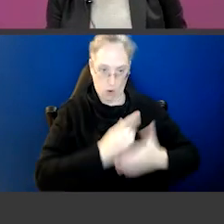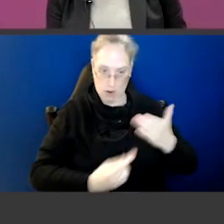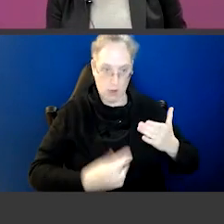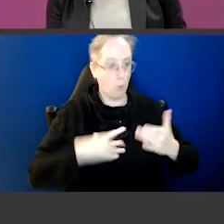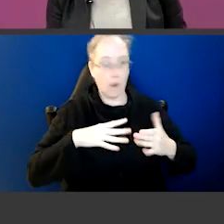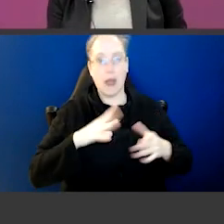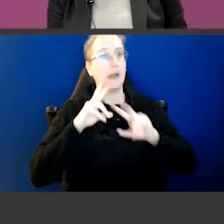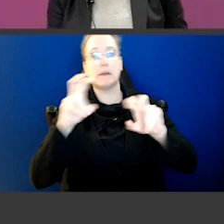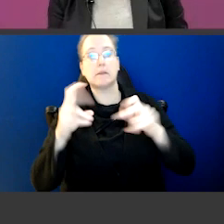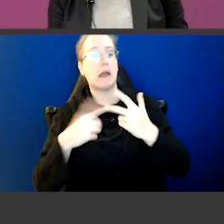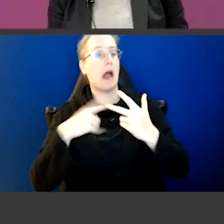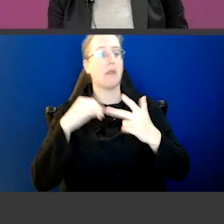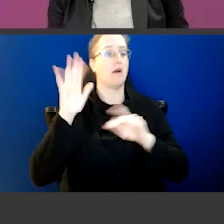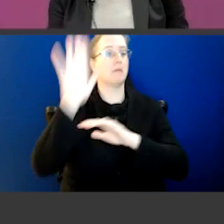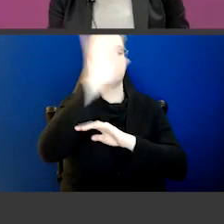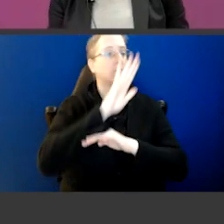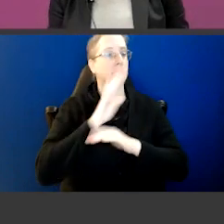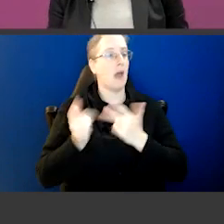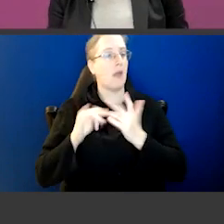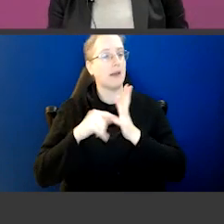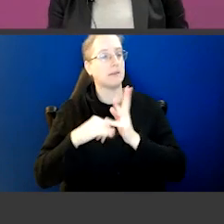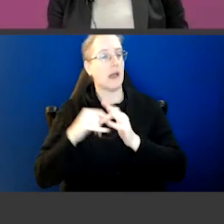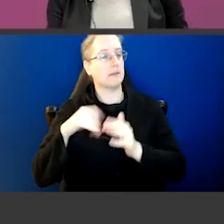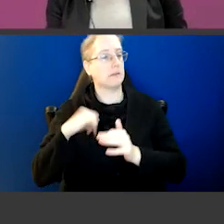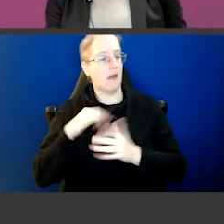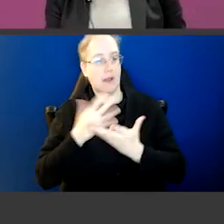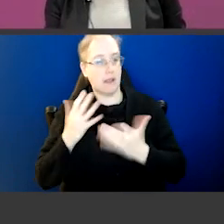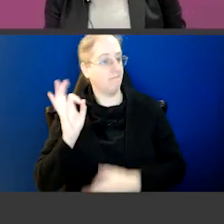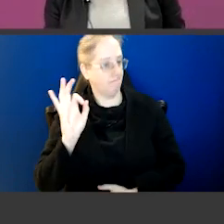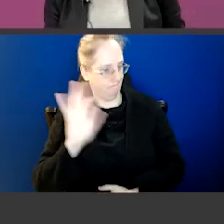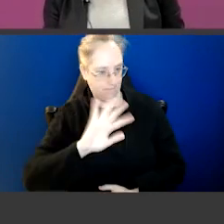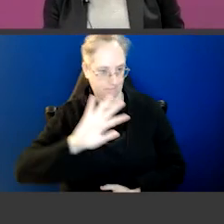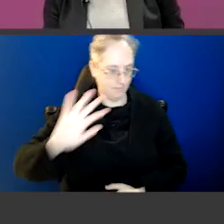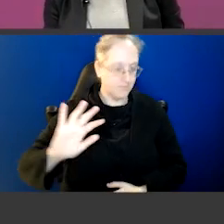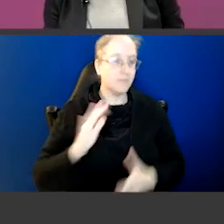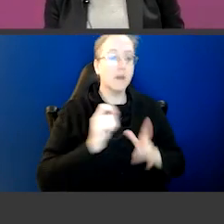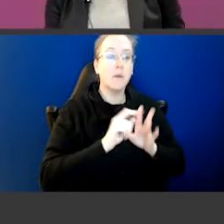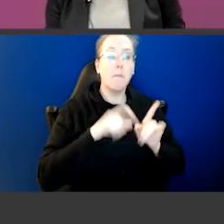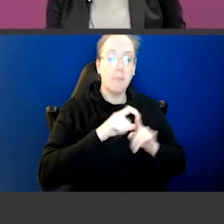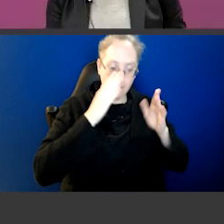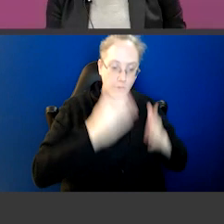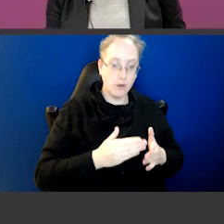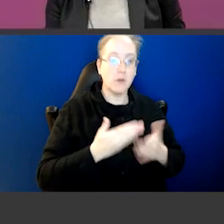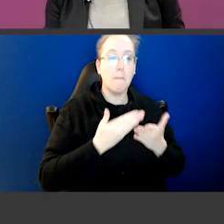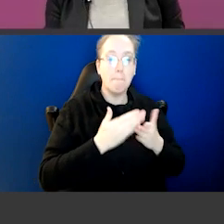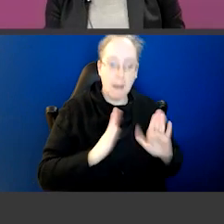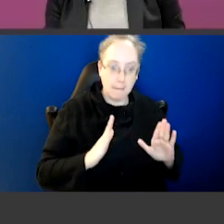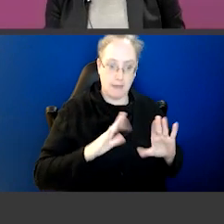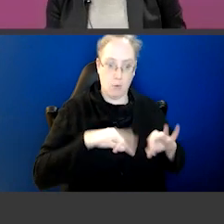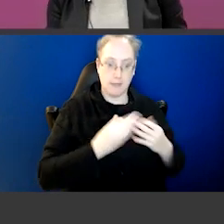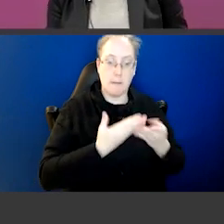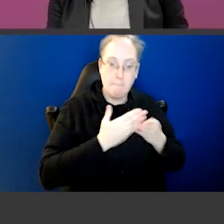state or federal employees. The PID scheme does relate to the conduct of public officers or public bodies in